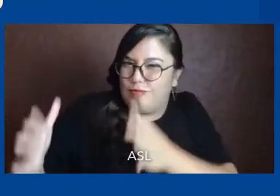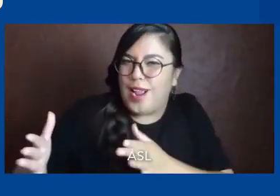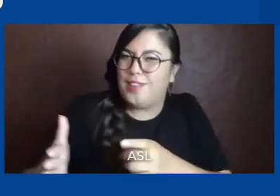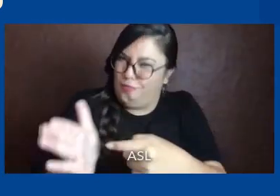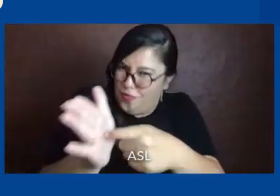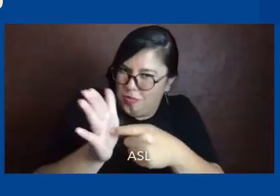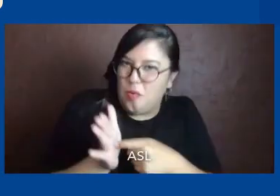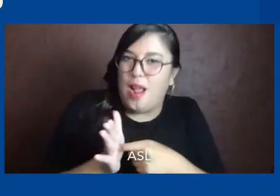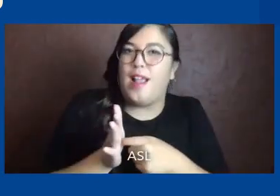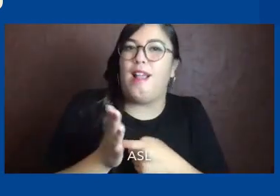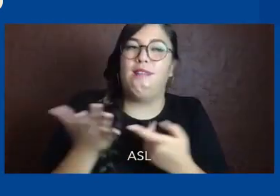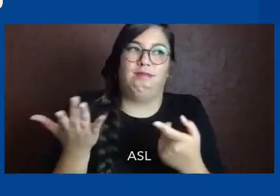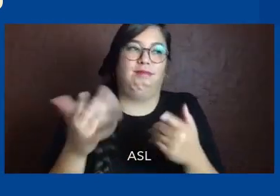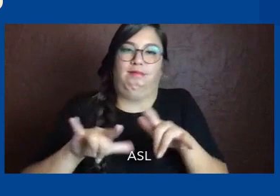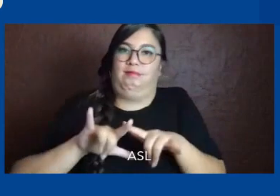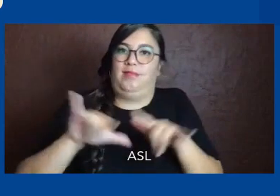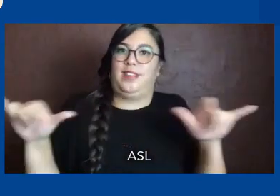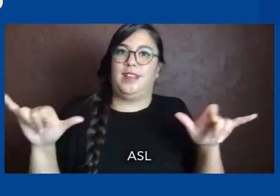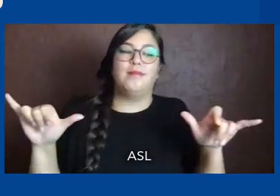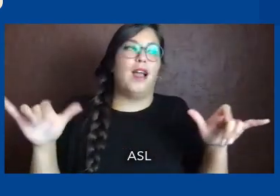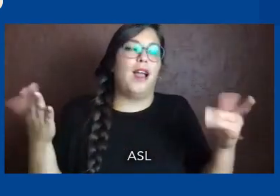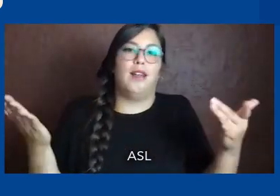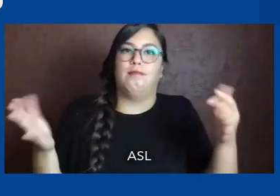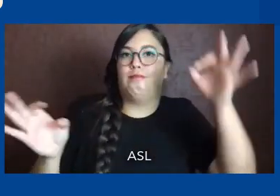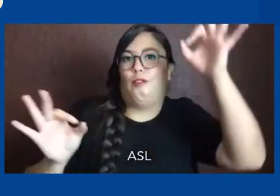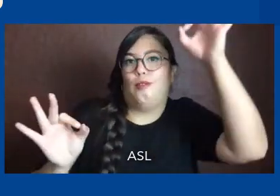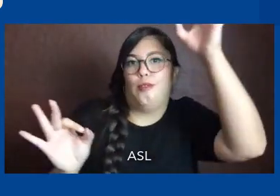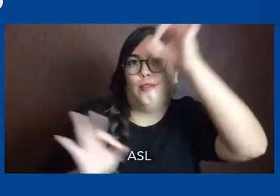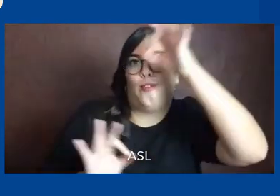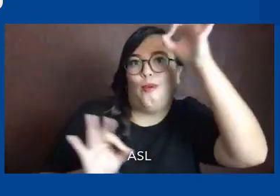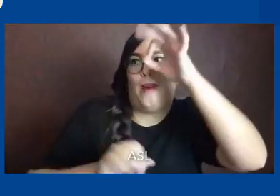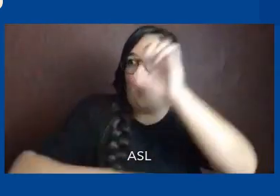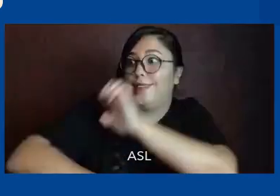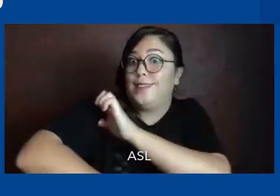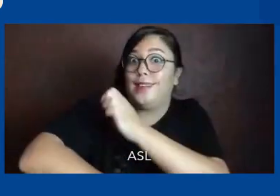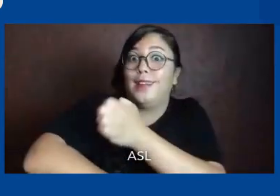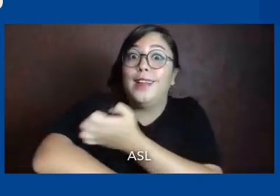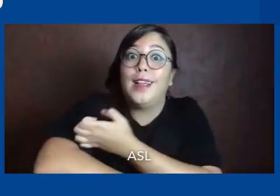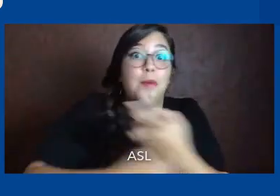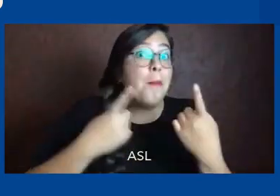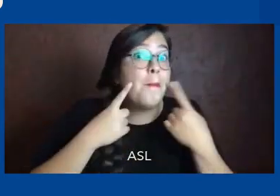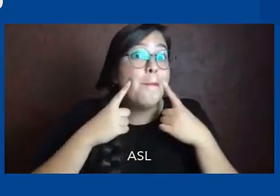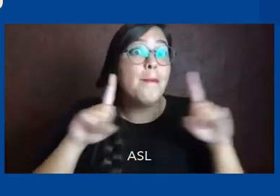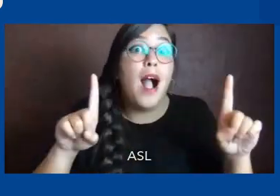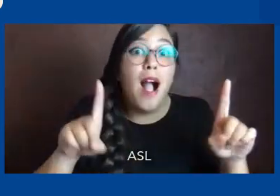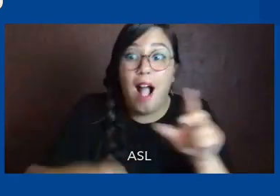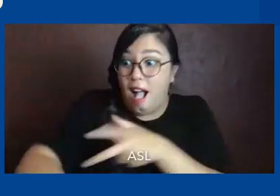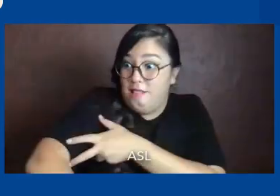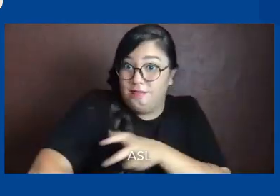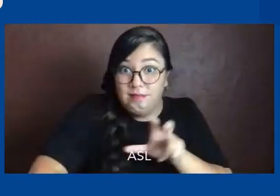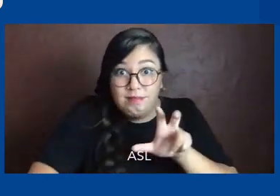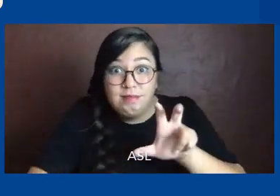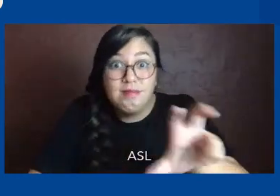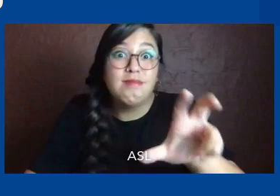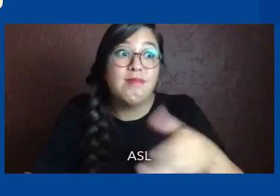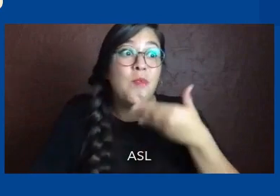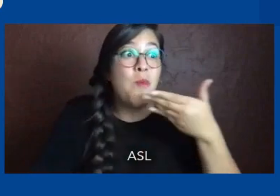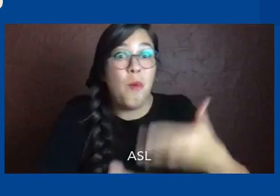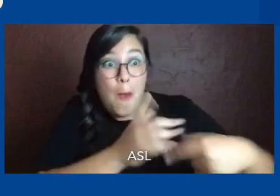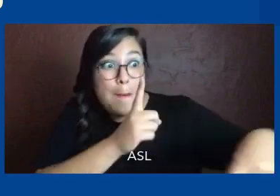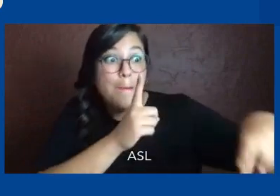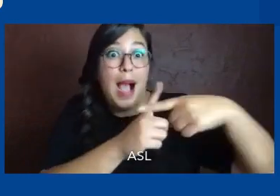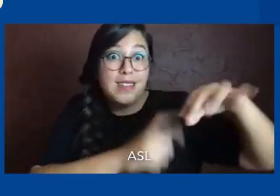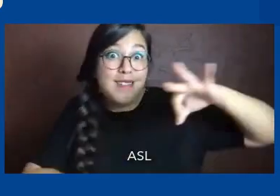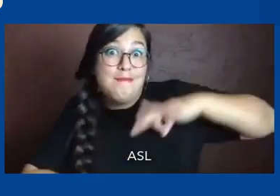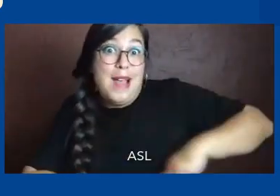And we don't know what's going to come of all that energy and exertion. We just don't know. And I think probably if